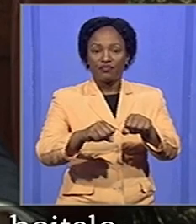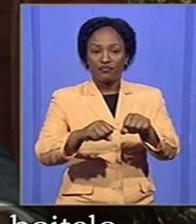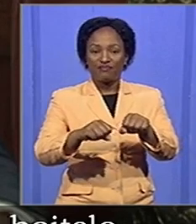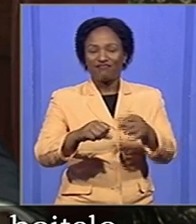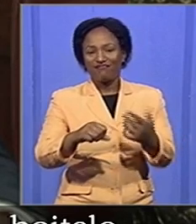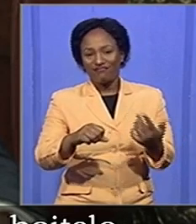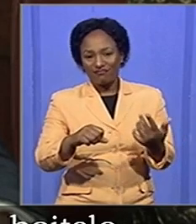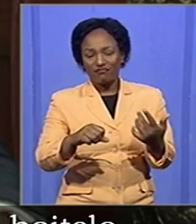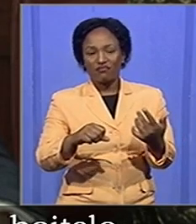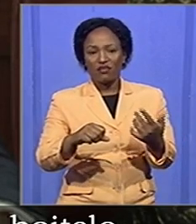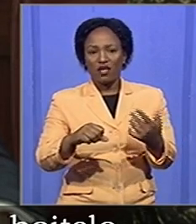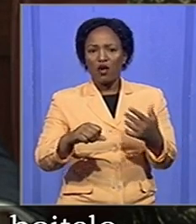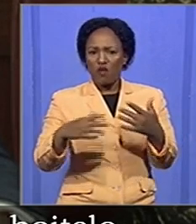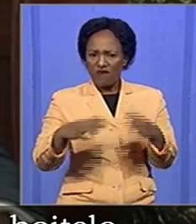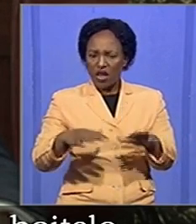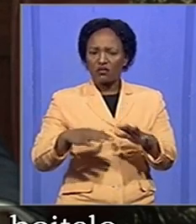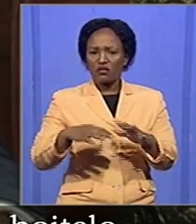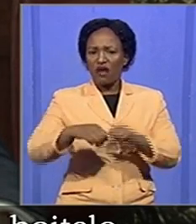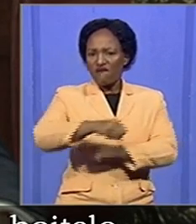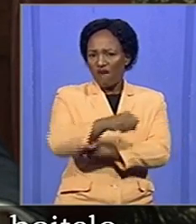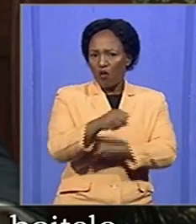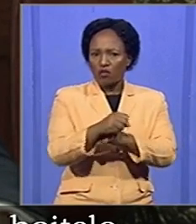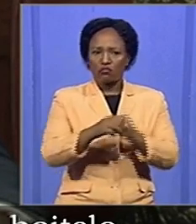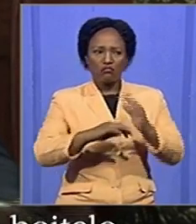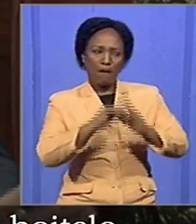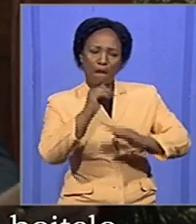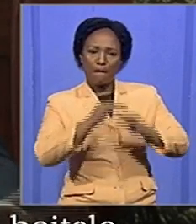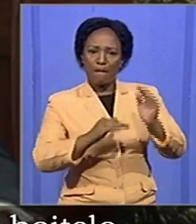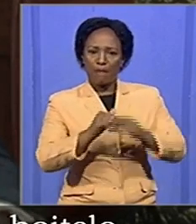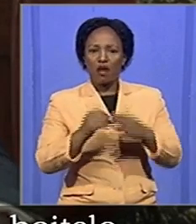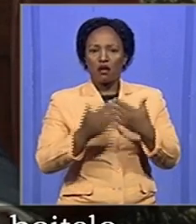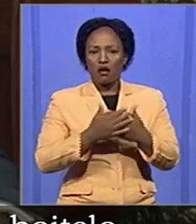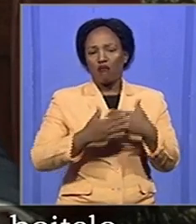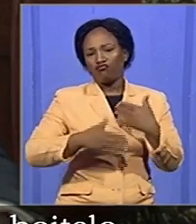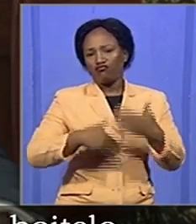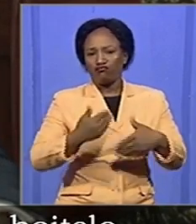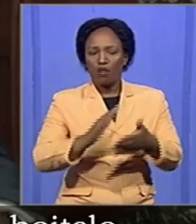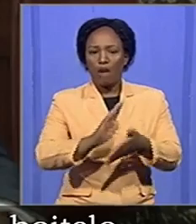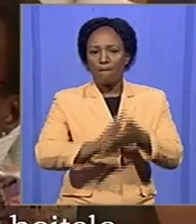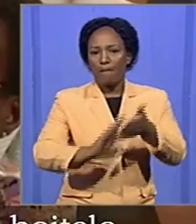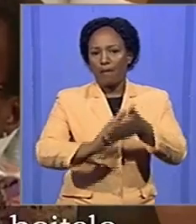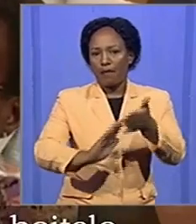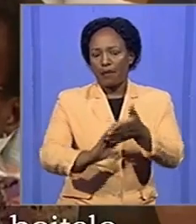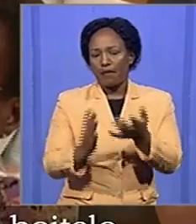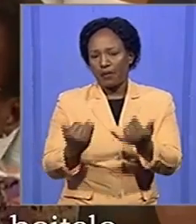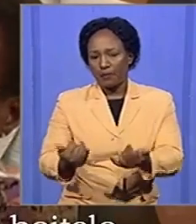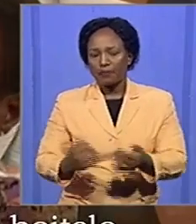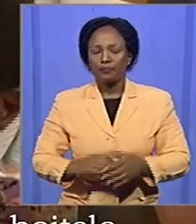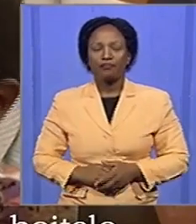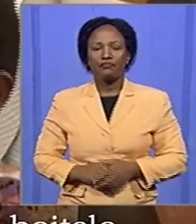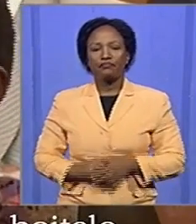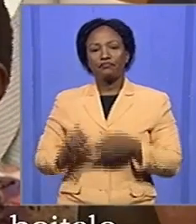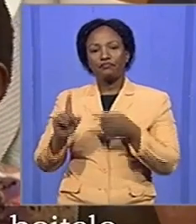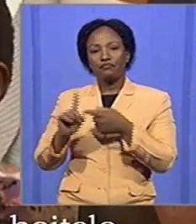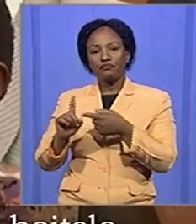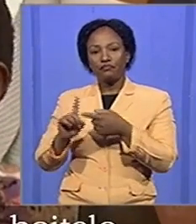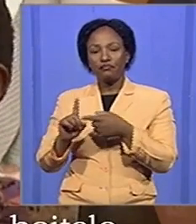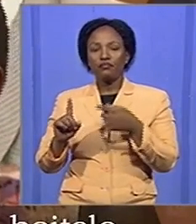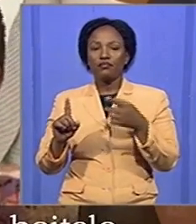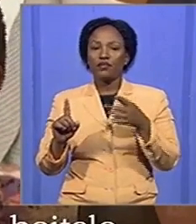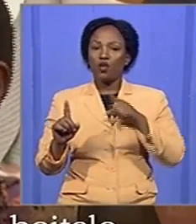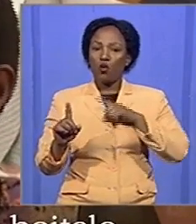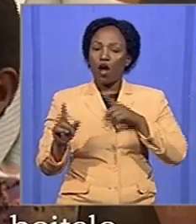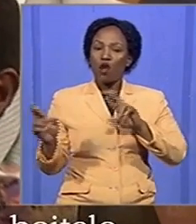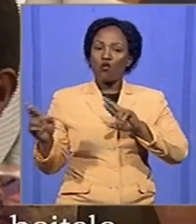nka no re ba diretše mototolwana mo e leng gore ba ka thethoga ka ona go ba ka one. ge Mathabata a itukišetša go neela mmušo